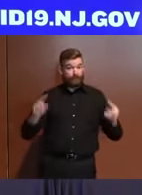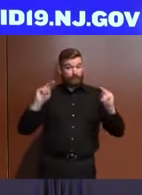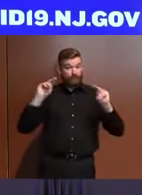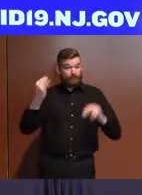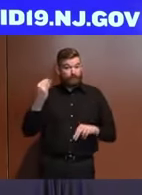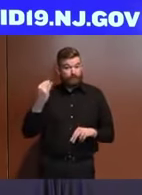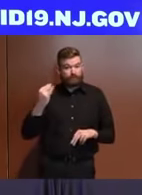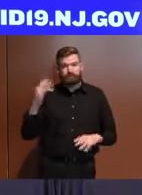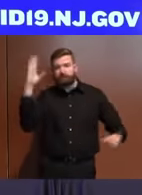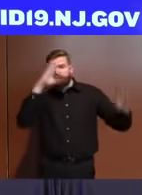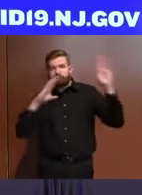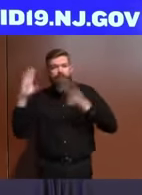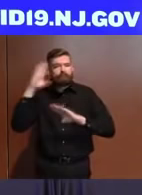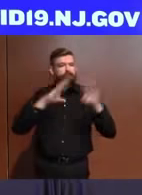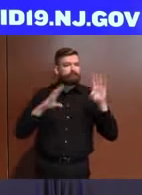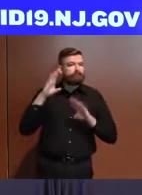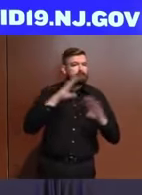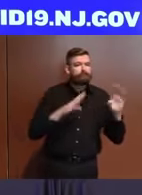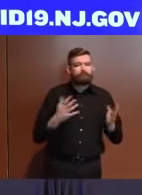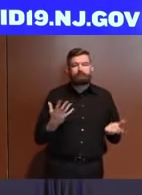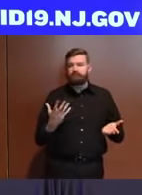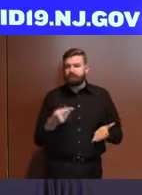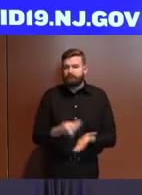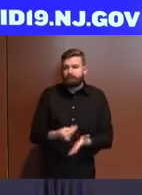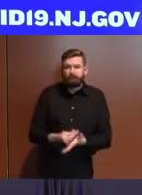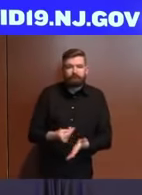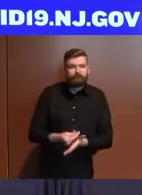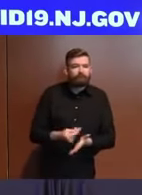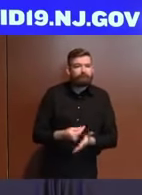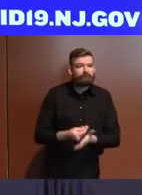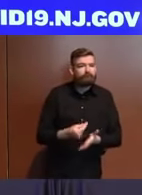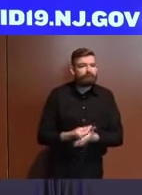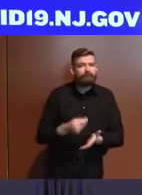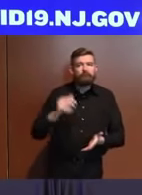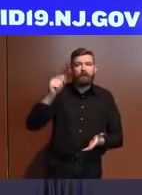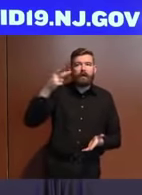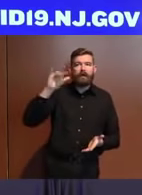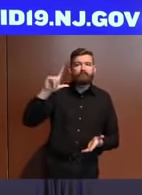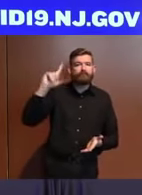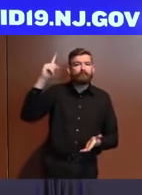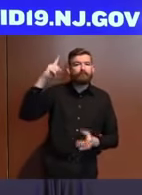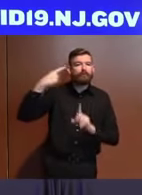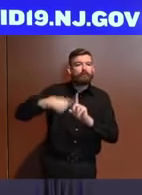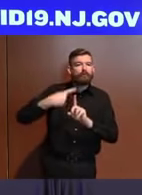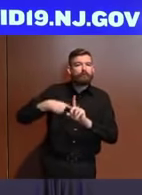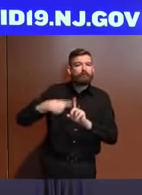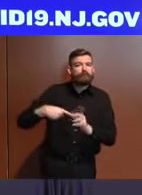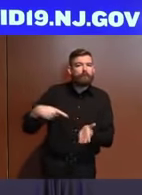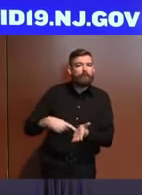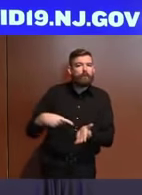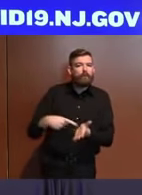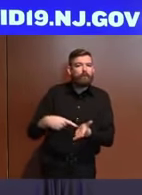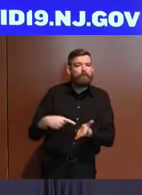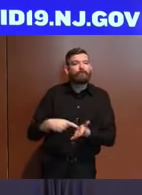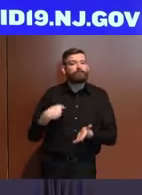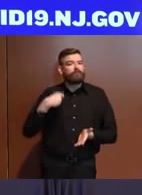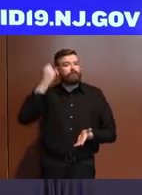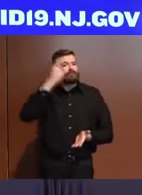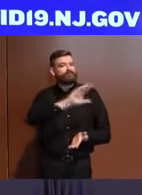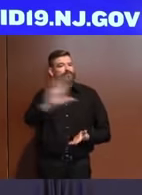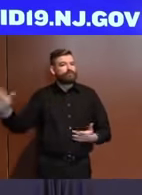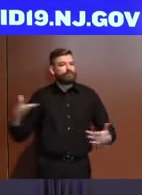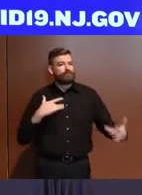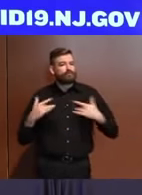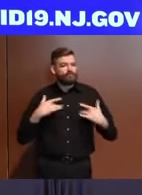next week. I and my team understand and fully appreciate your concerns, and we have been speaking directly